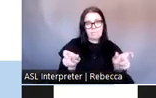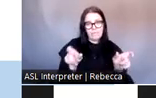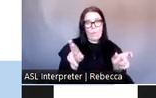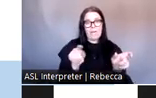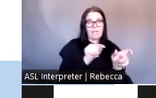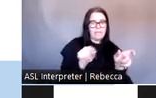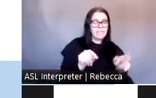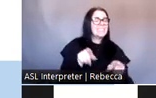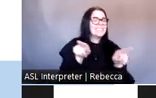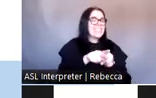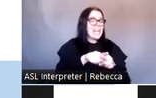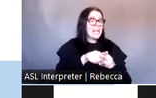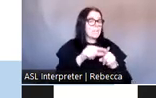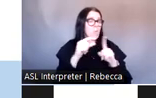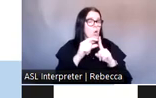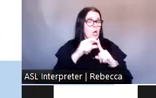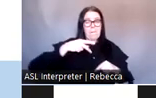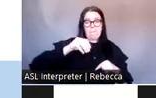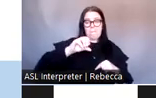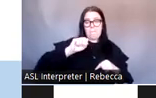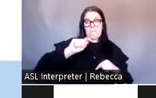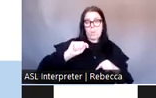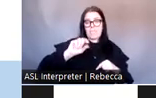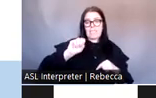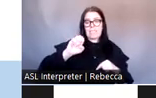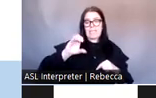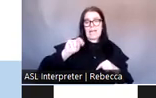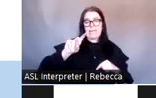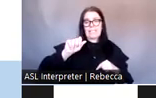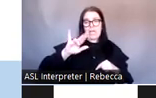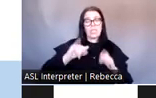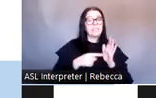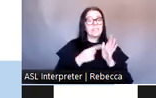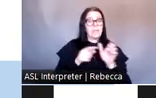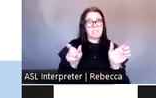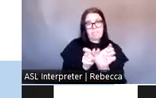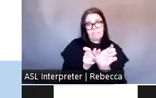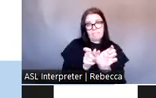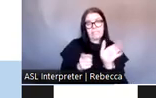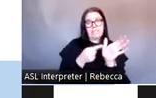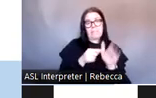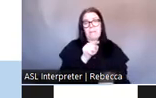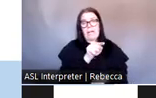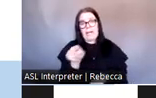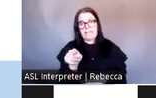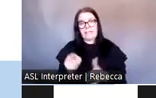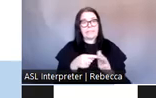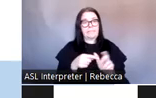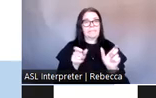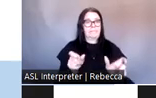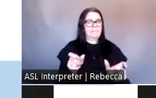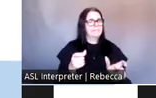with a hyphen, sometimes you see it written one way, or sorry, as one word. So they're not typos in here, but if the